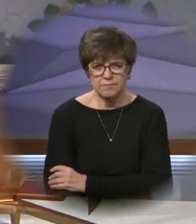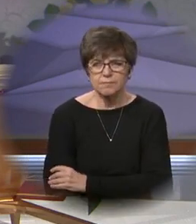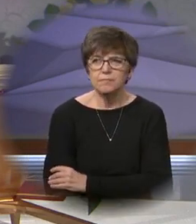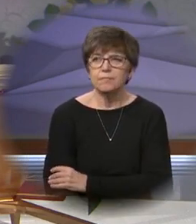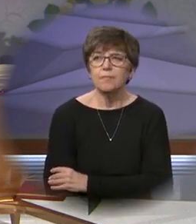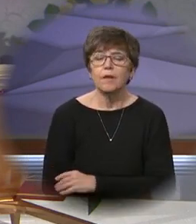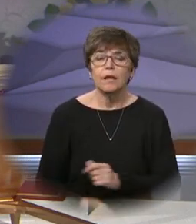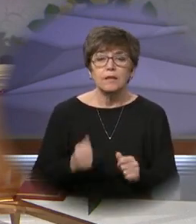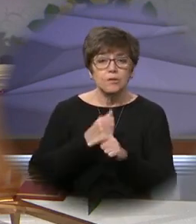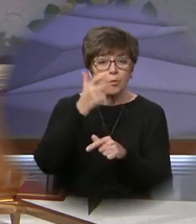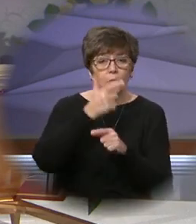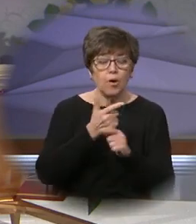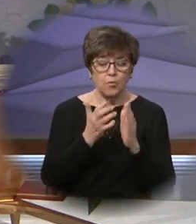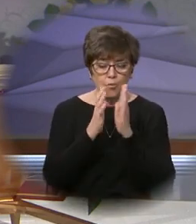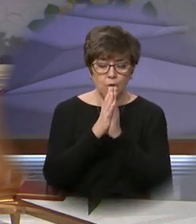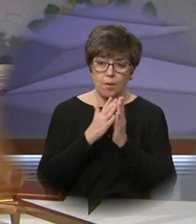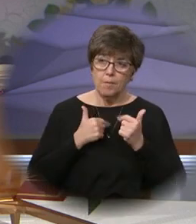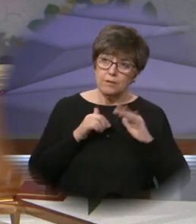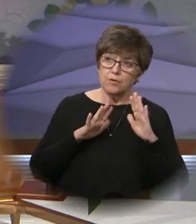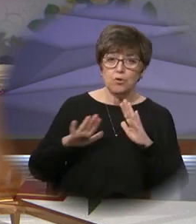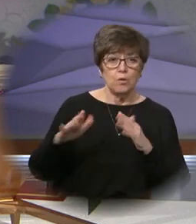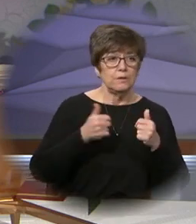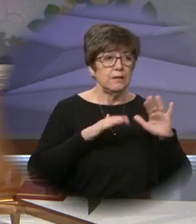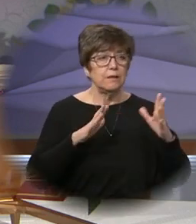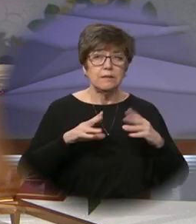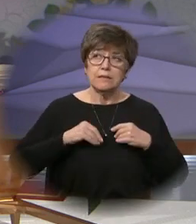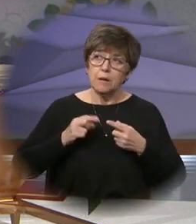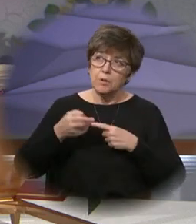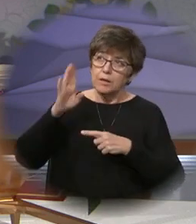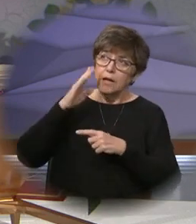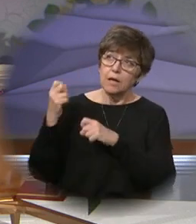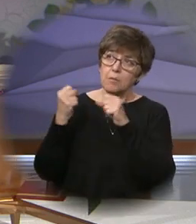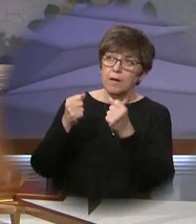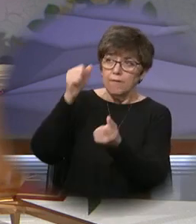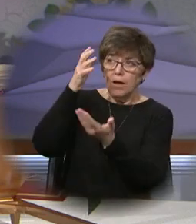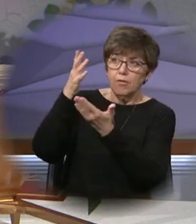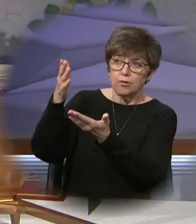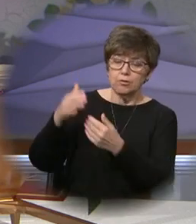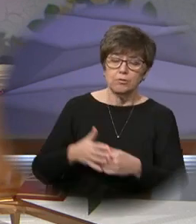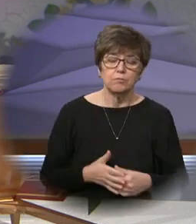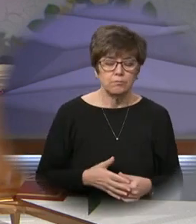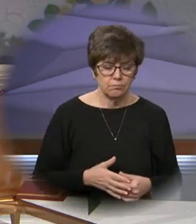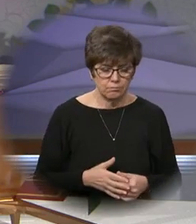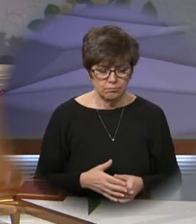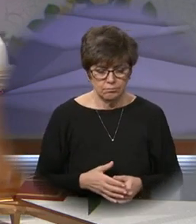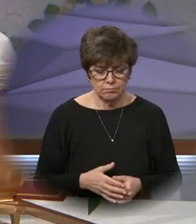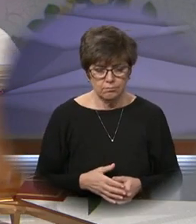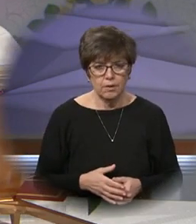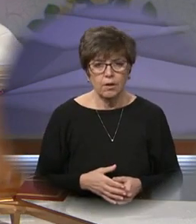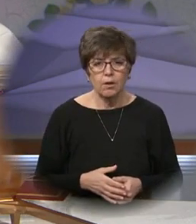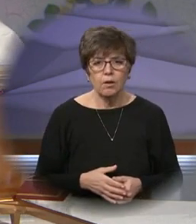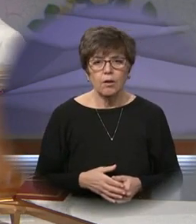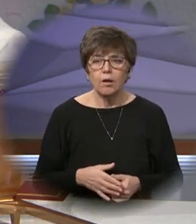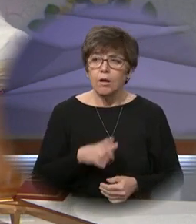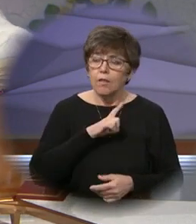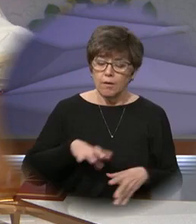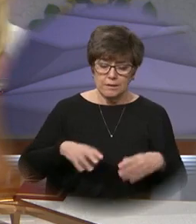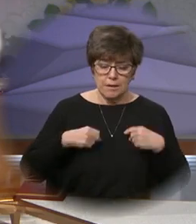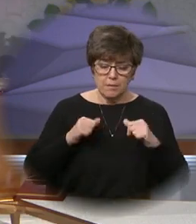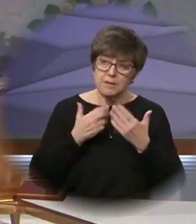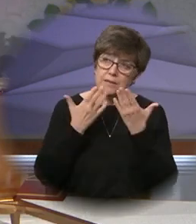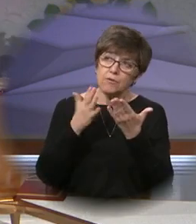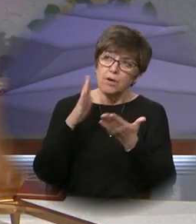Pray, sisters and brothers, that my sacrifice and yours may be acceptable to God, our Almighty Father. May the Lord accept